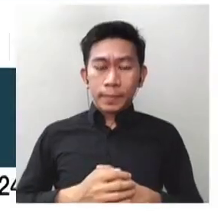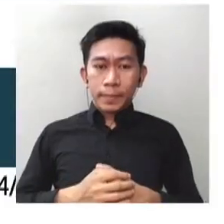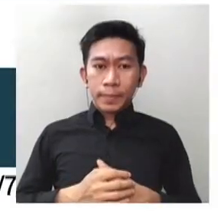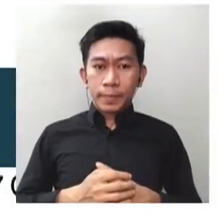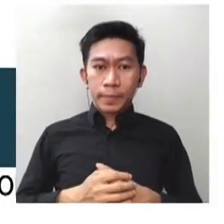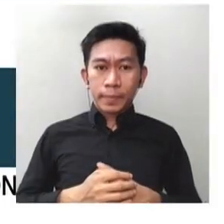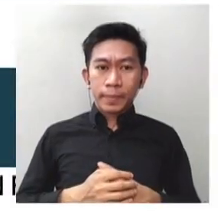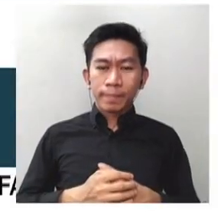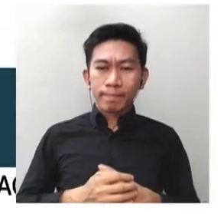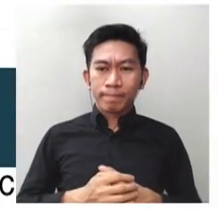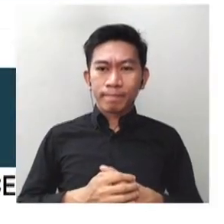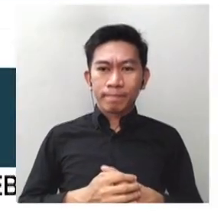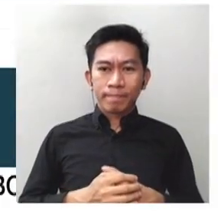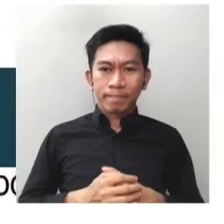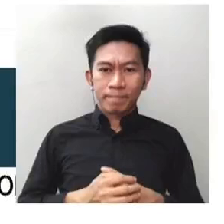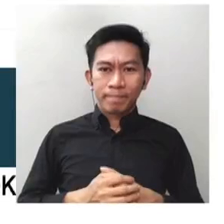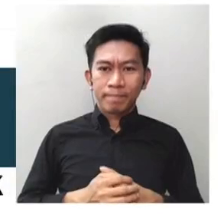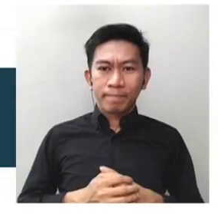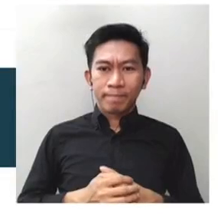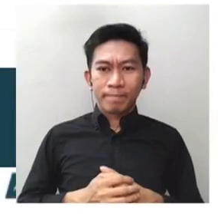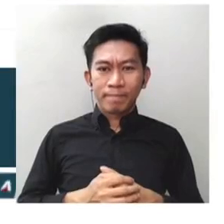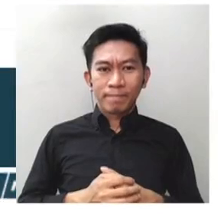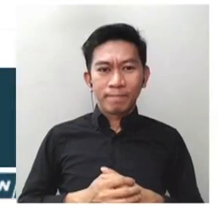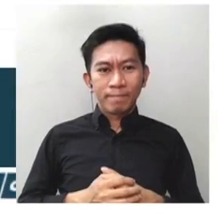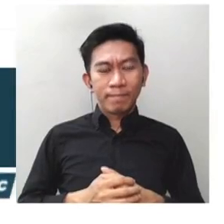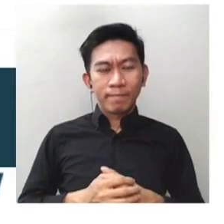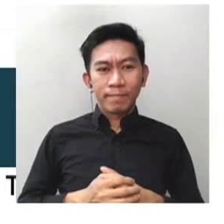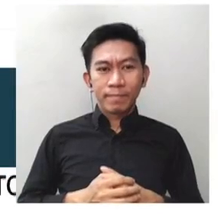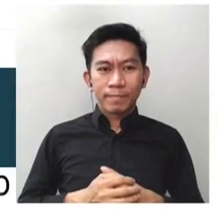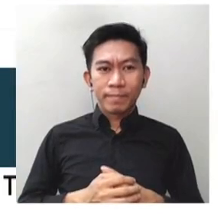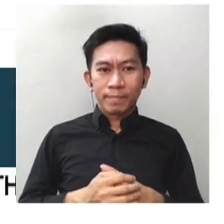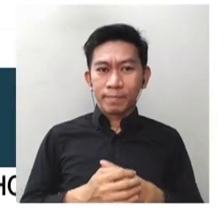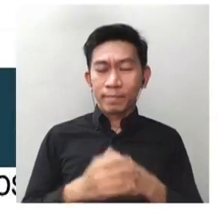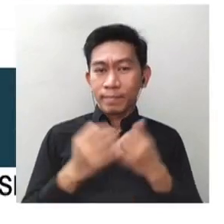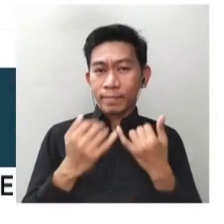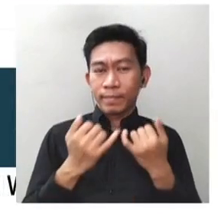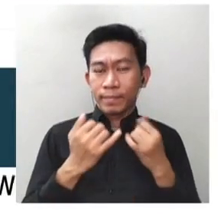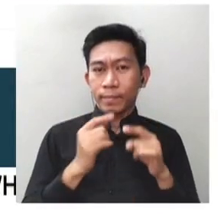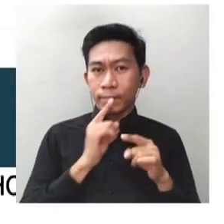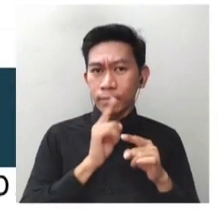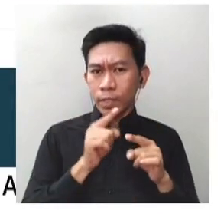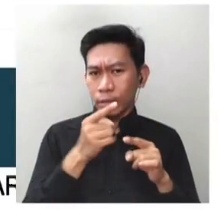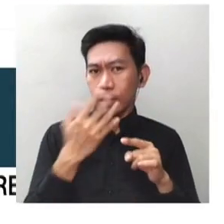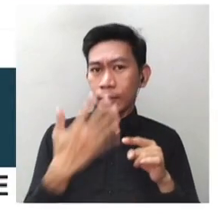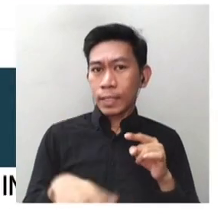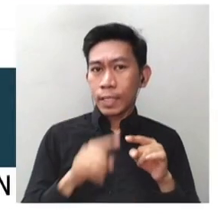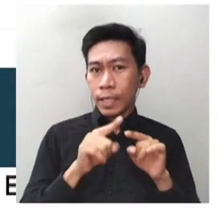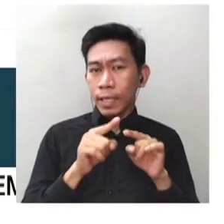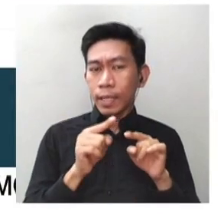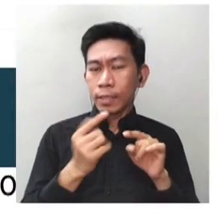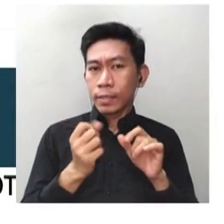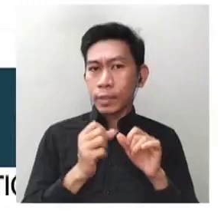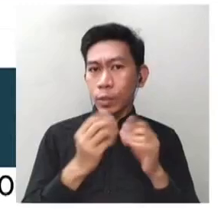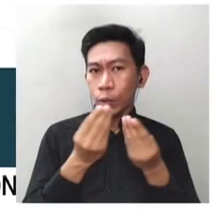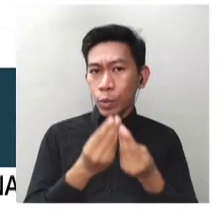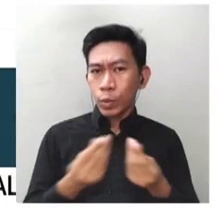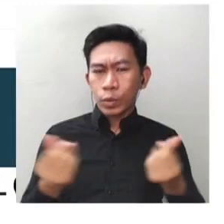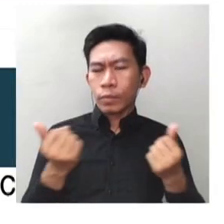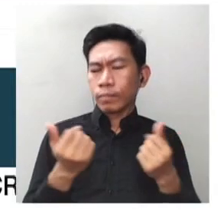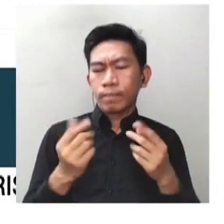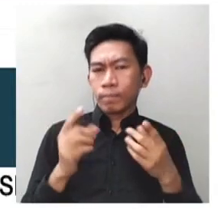The price cap was imposed. It was not a standalone measure. This was done